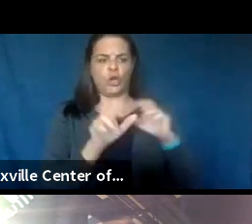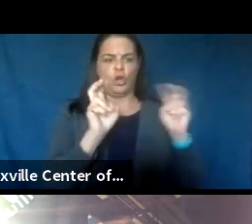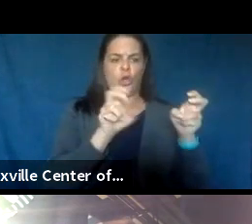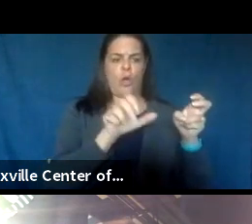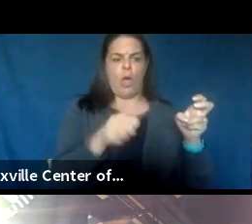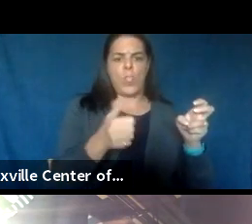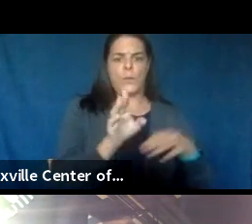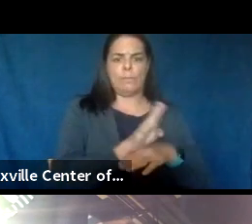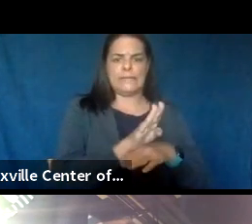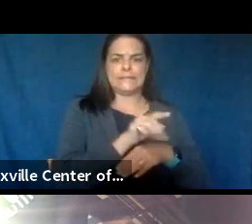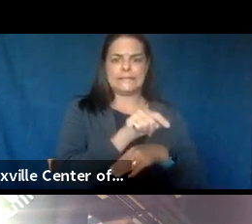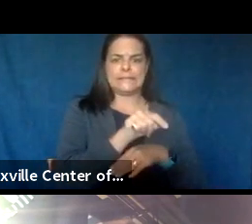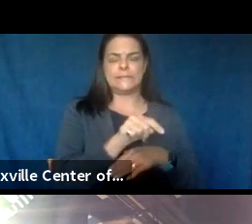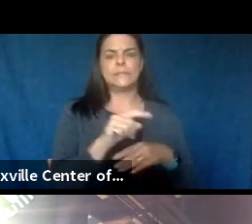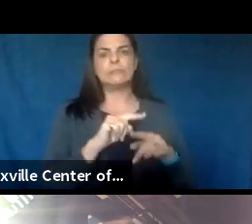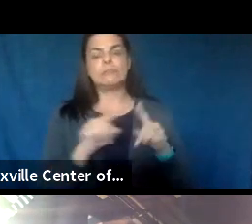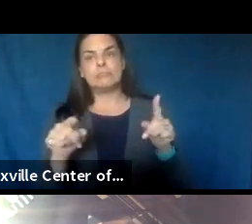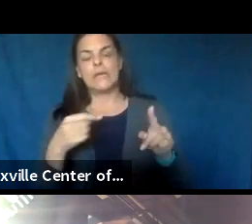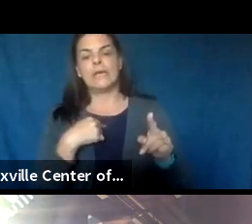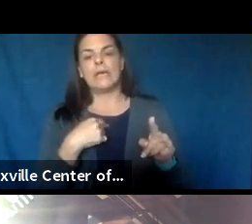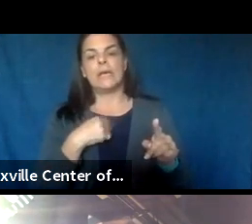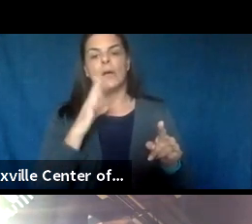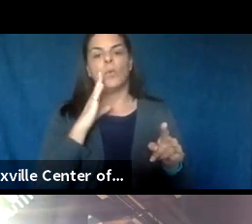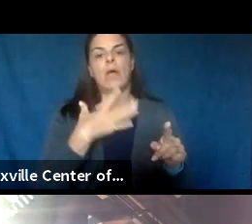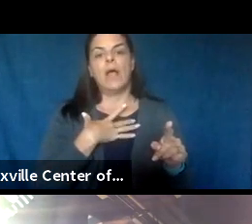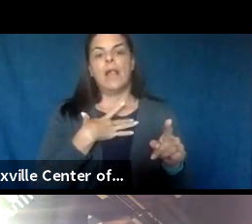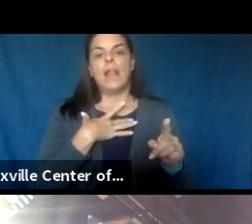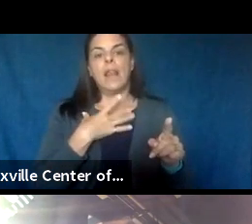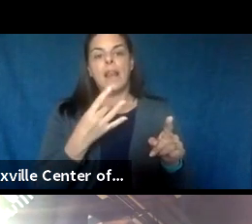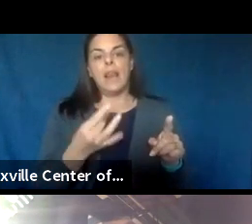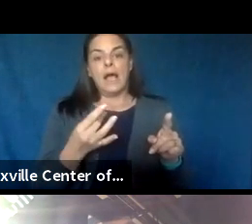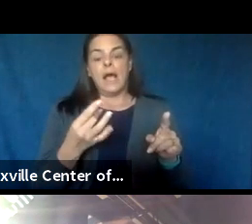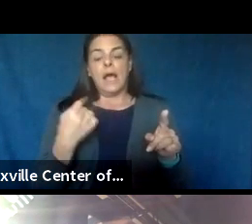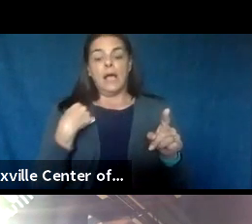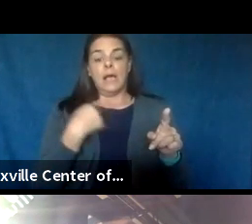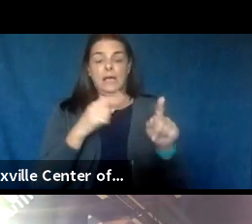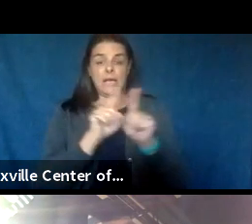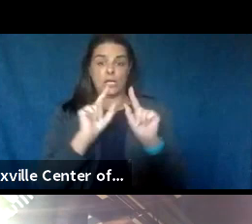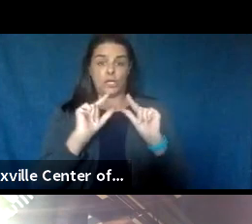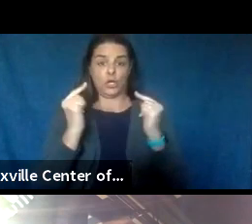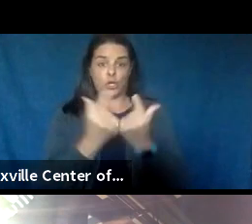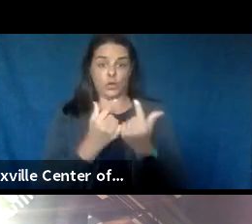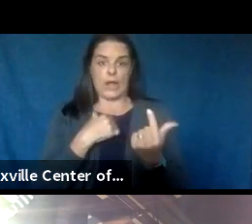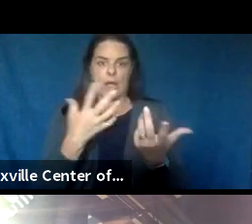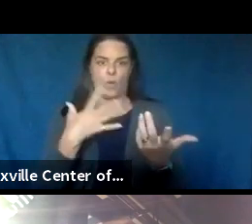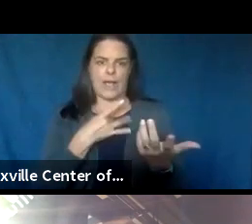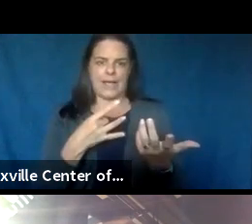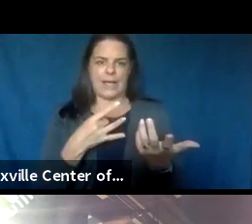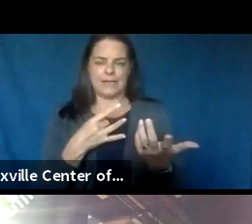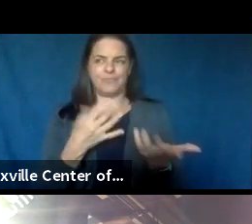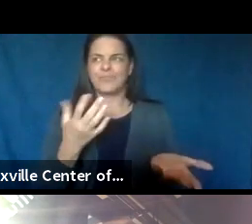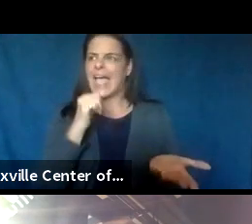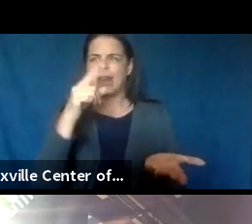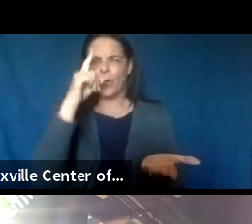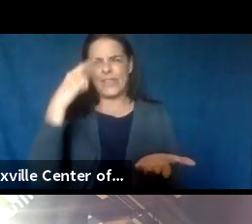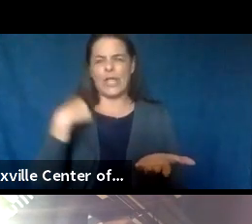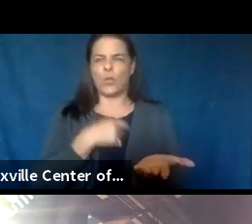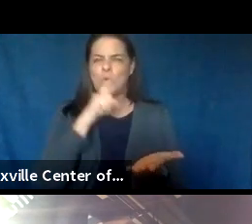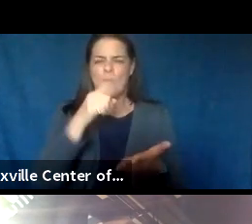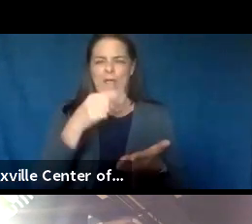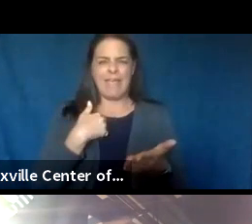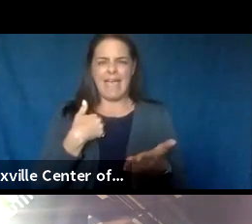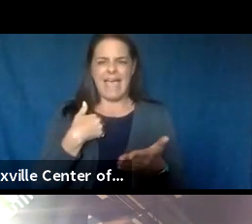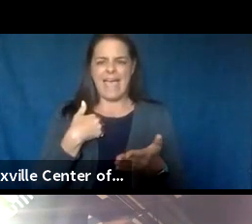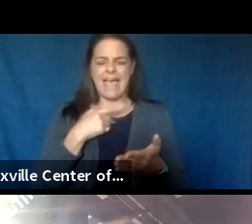business. But I would like for us as a group to follow up on, because I don't think we came to an actual